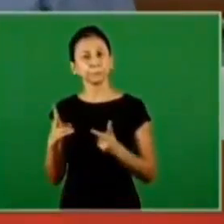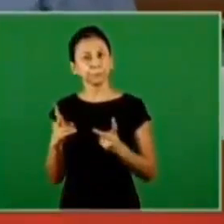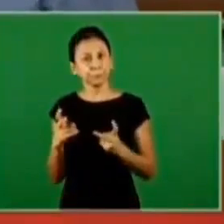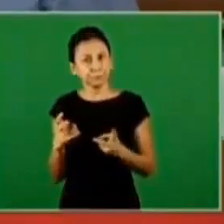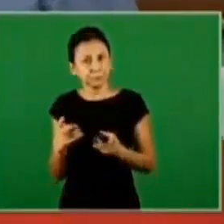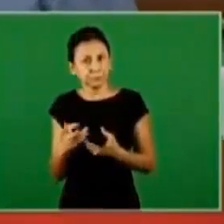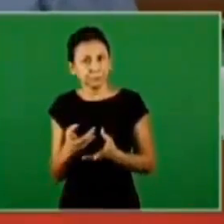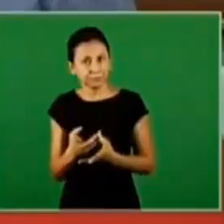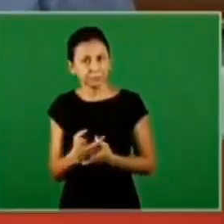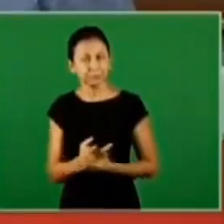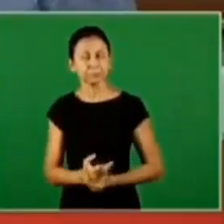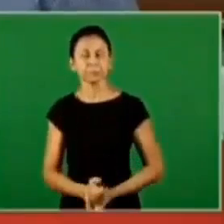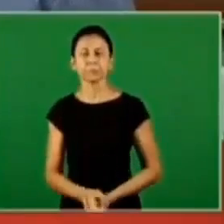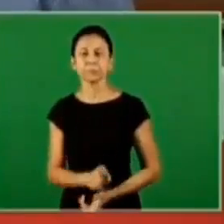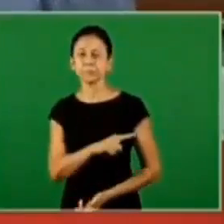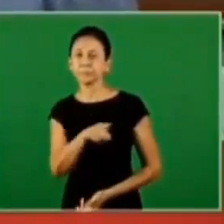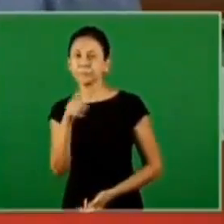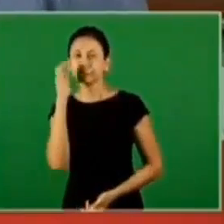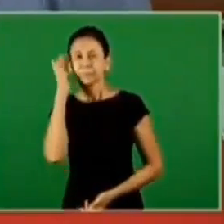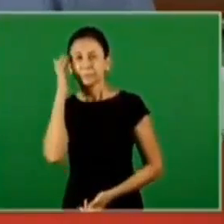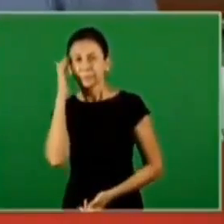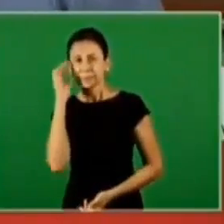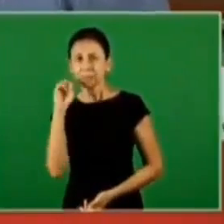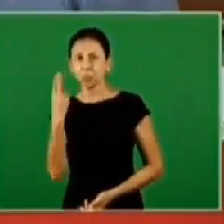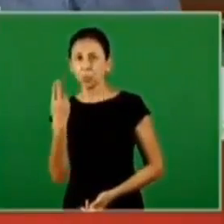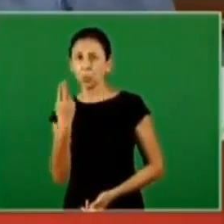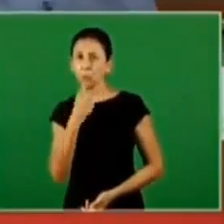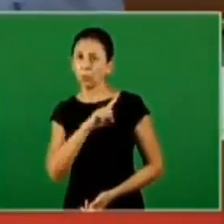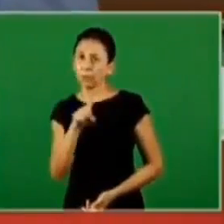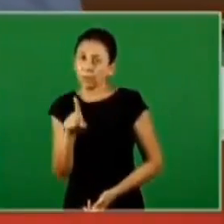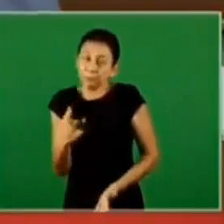So, see here, who understood